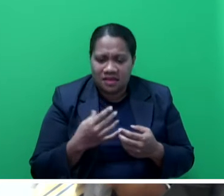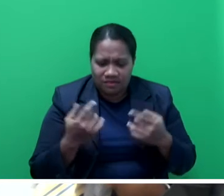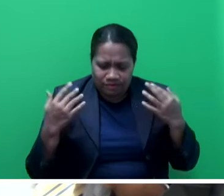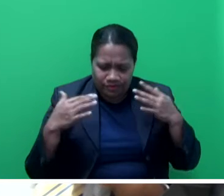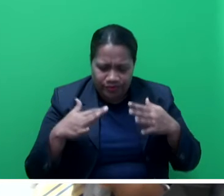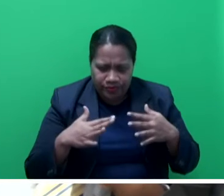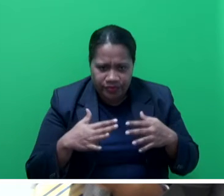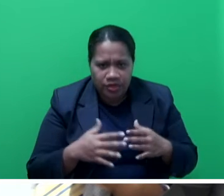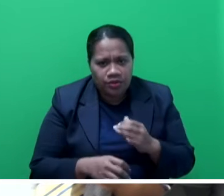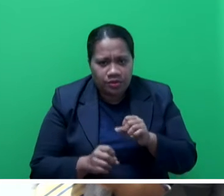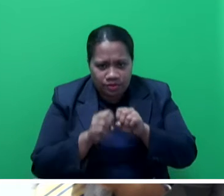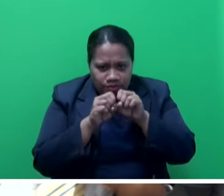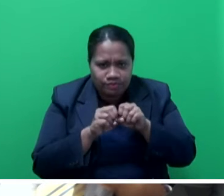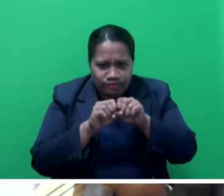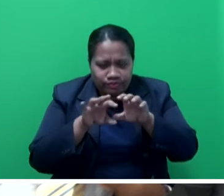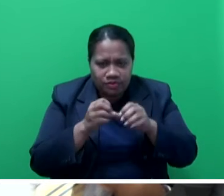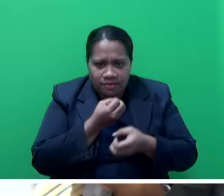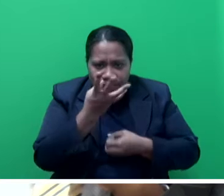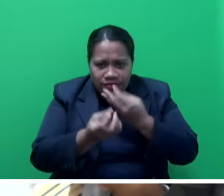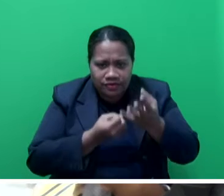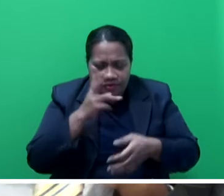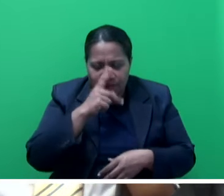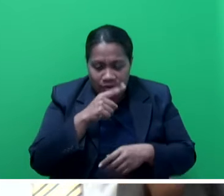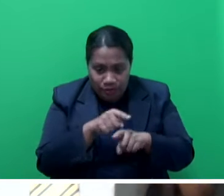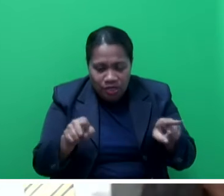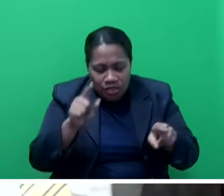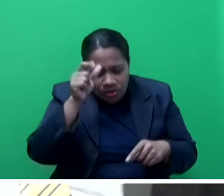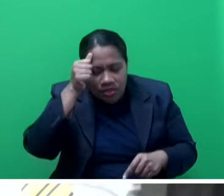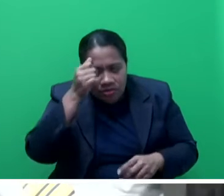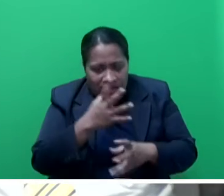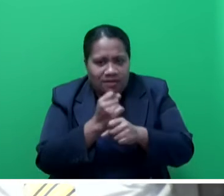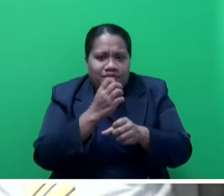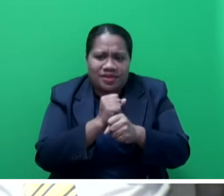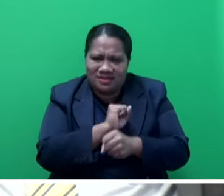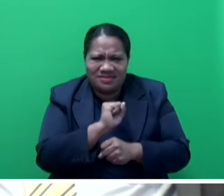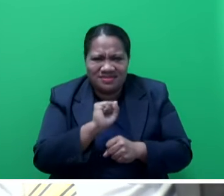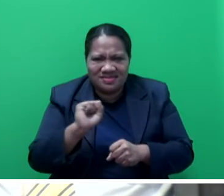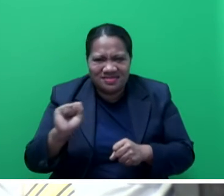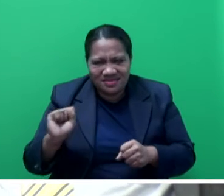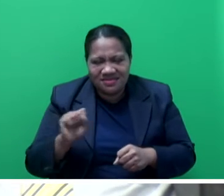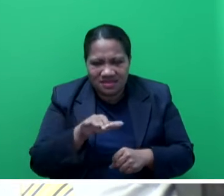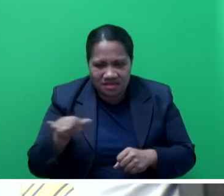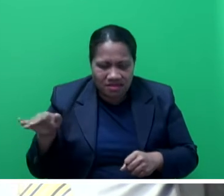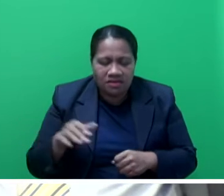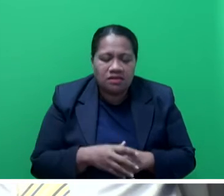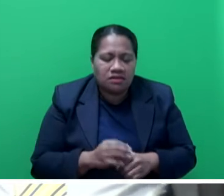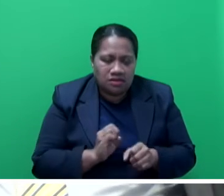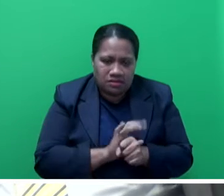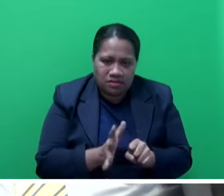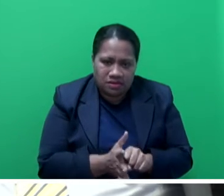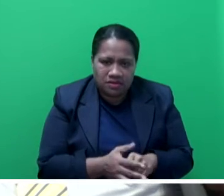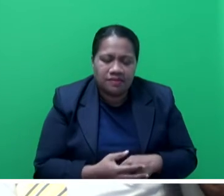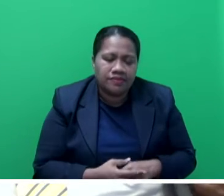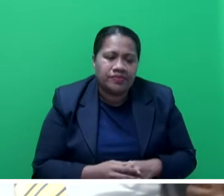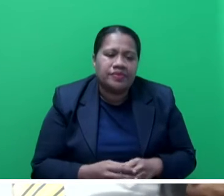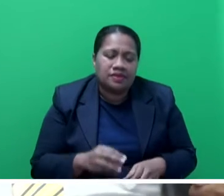the progress of the disease in Fiji and the response measures implemented. We developed a comprehensive communication plan, which included a community